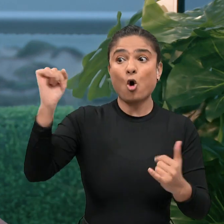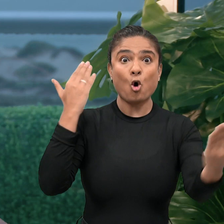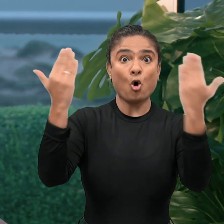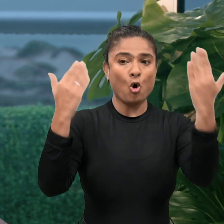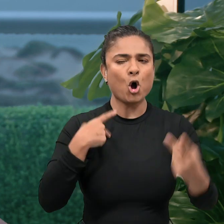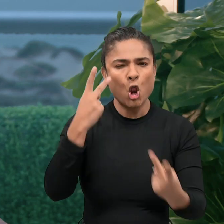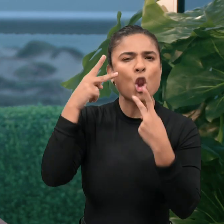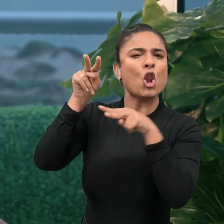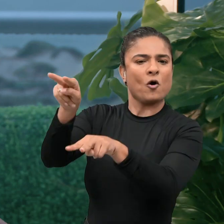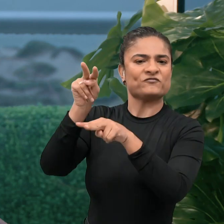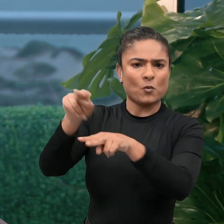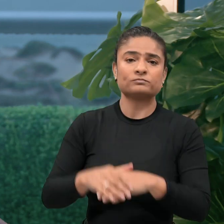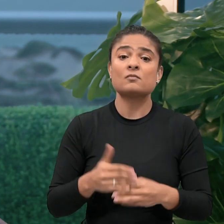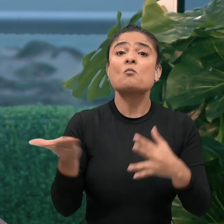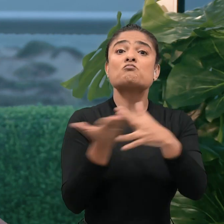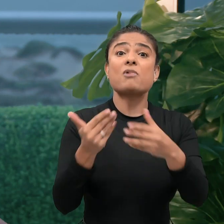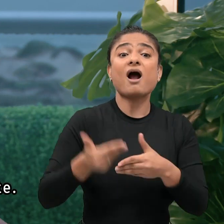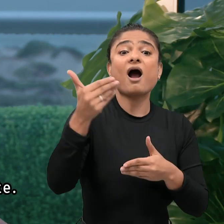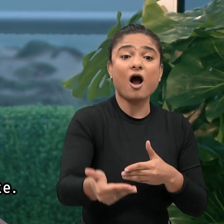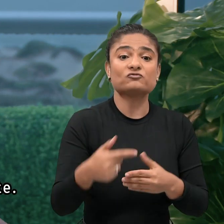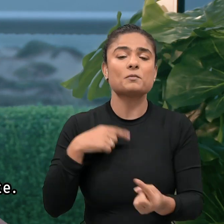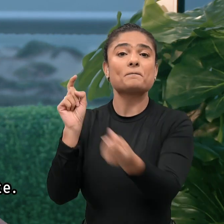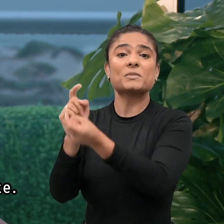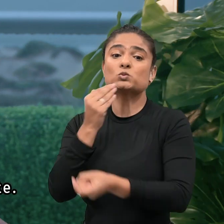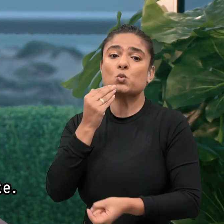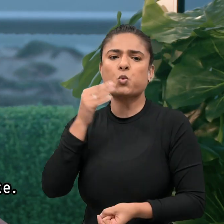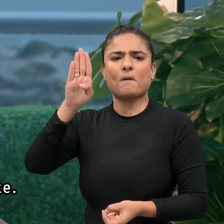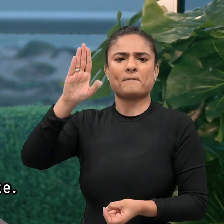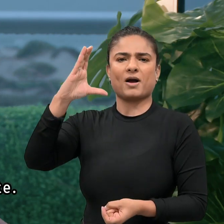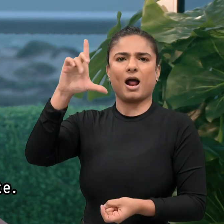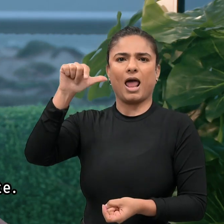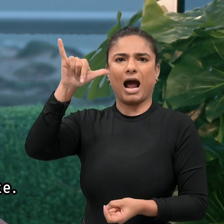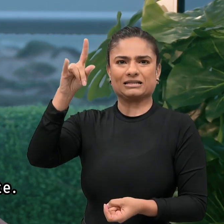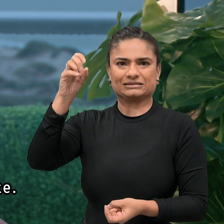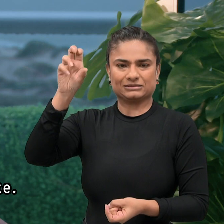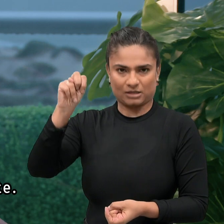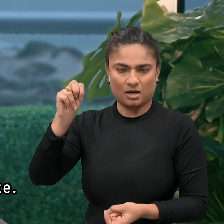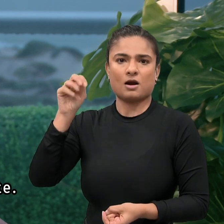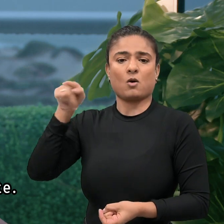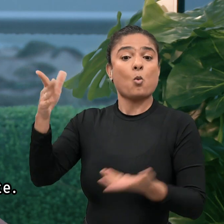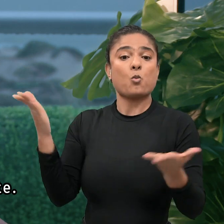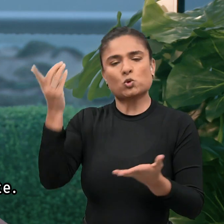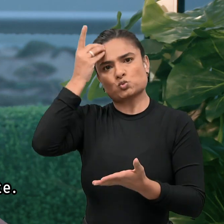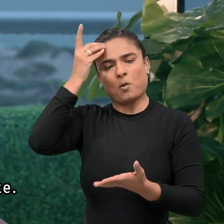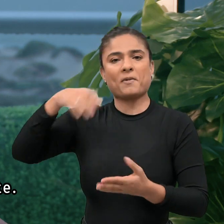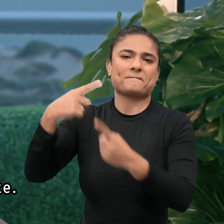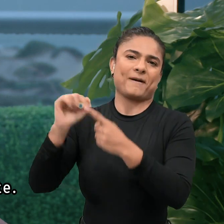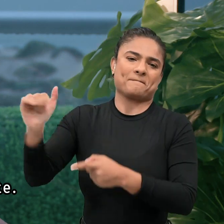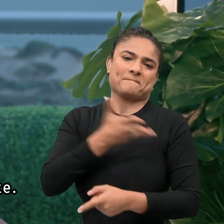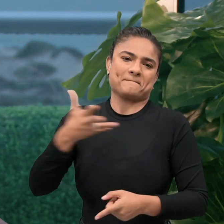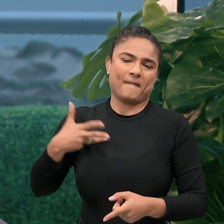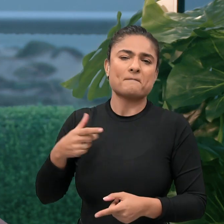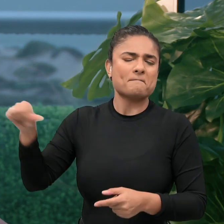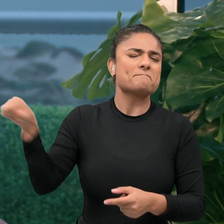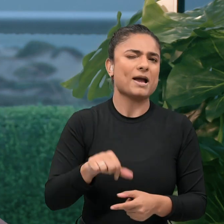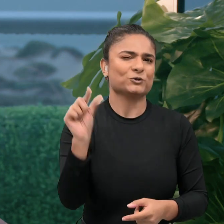nuutste uitstallings. Na die advertensiebreek gaan maak ons 'n draai in Bellito en ons ontmoet Clayden BothaSouth en sy ma